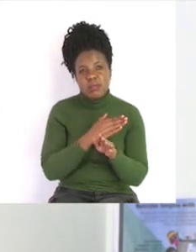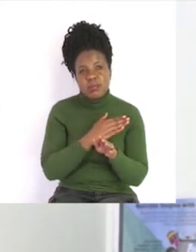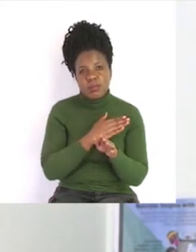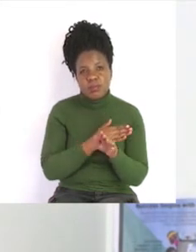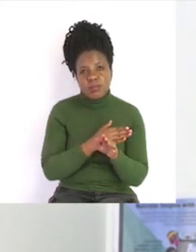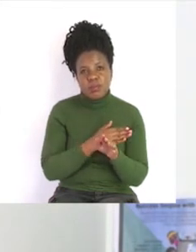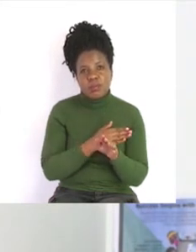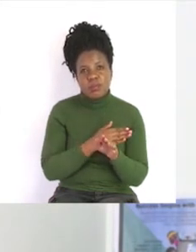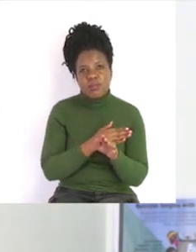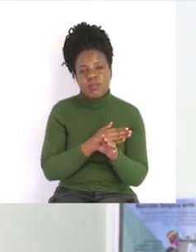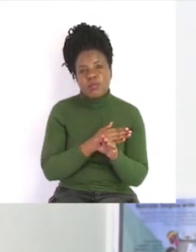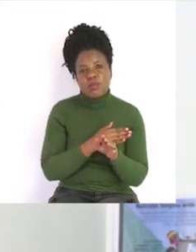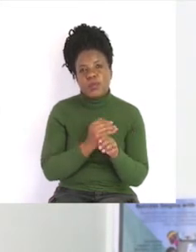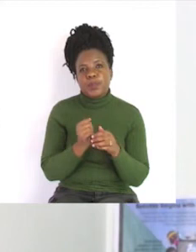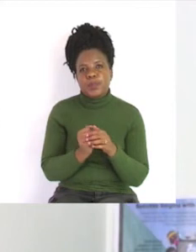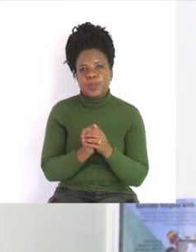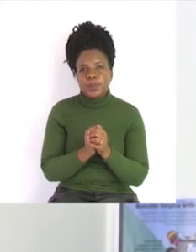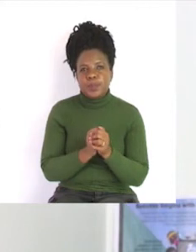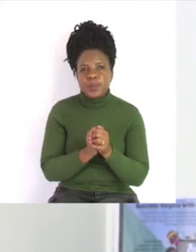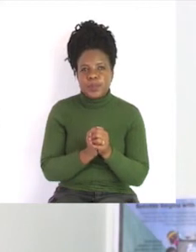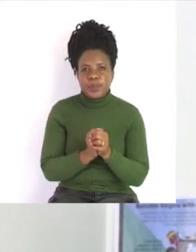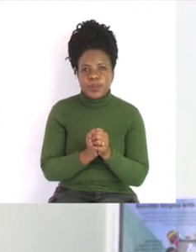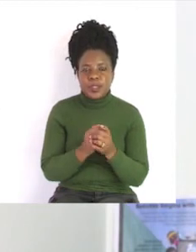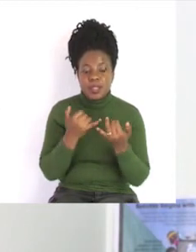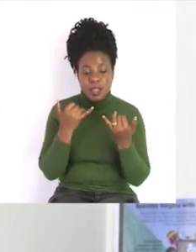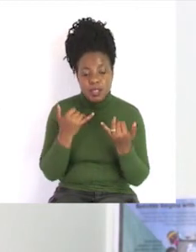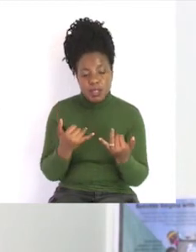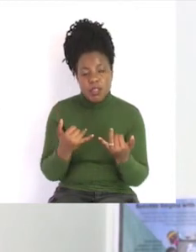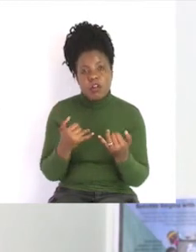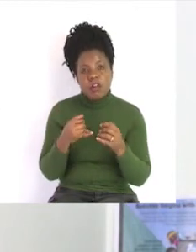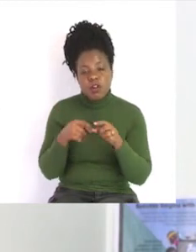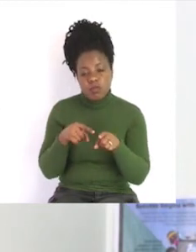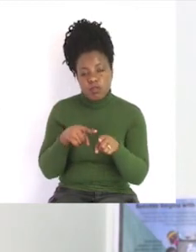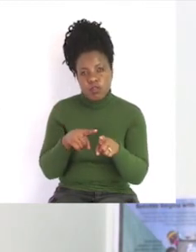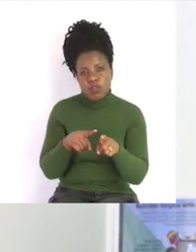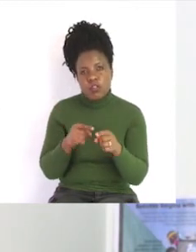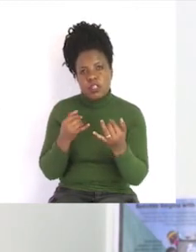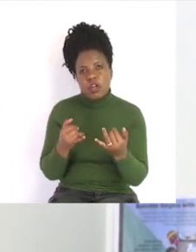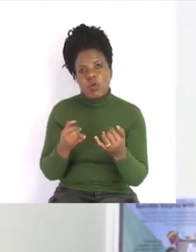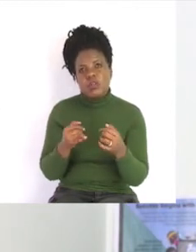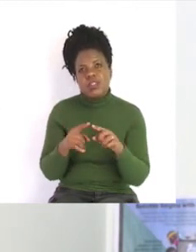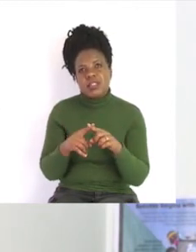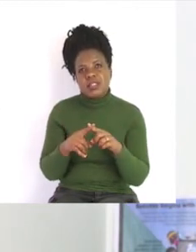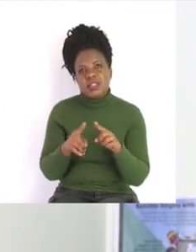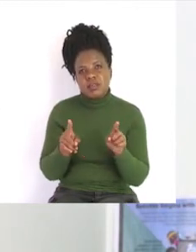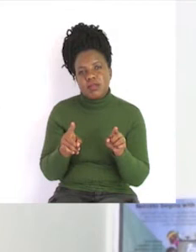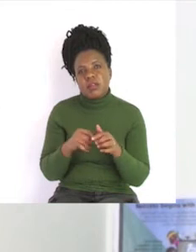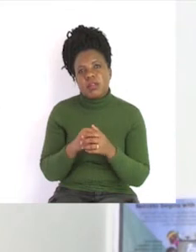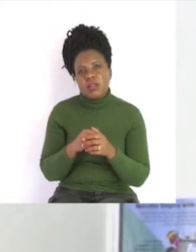previous example up until now. But I want you to follow because there is going to be a difference. All right?